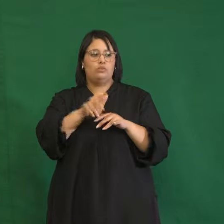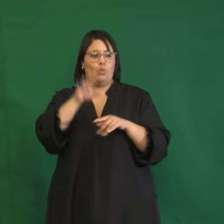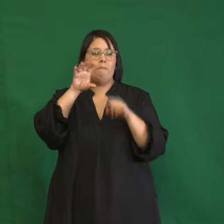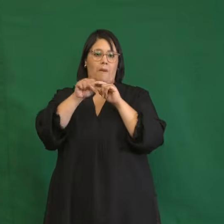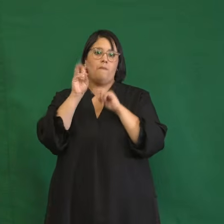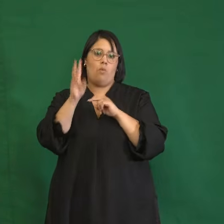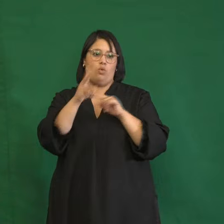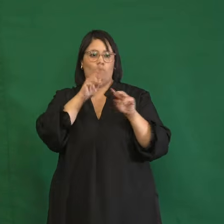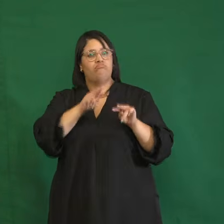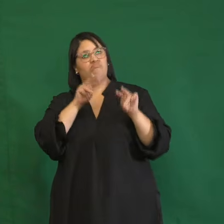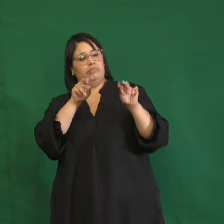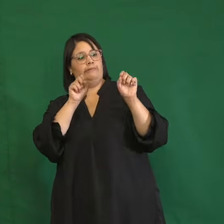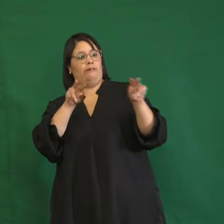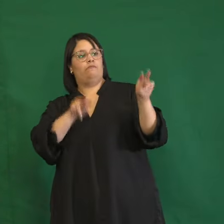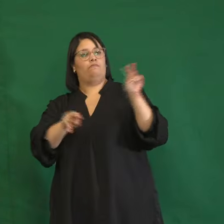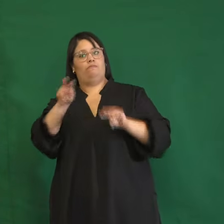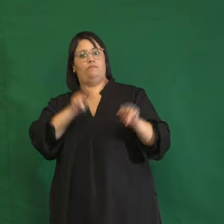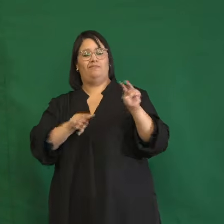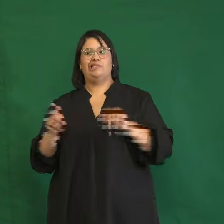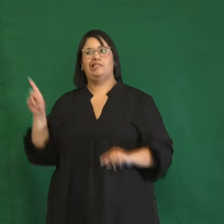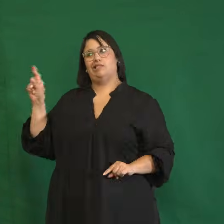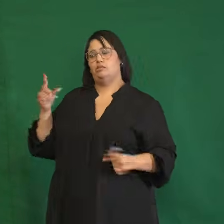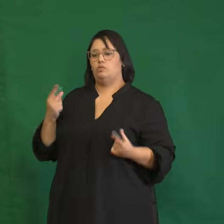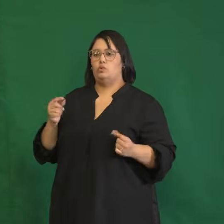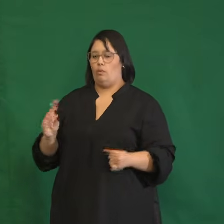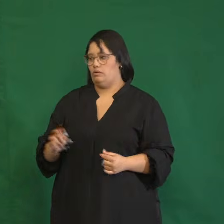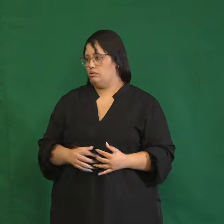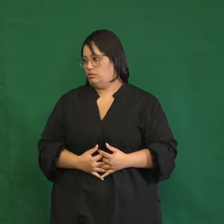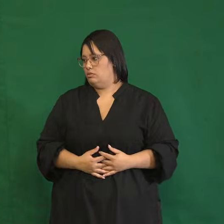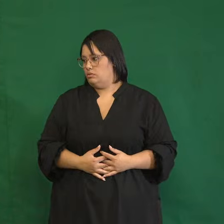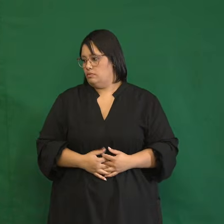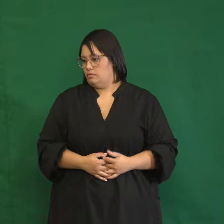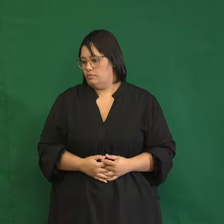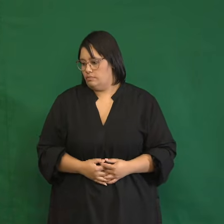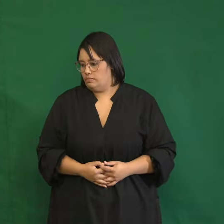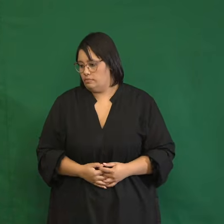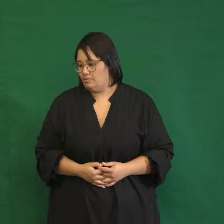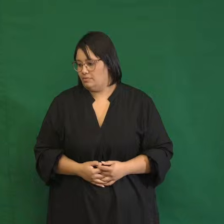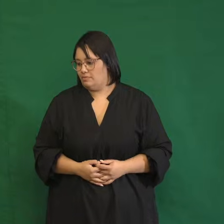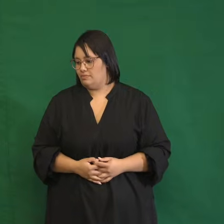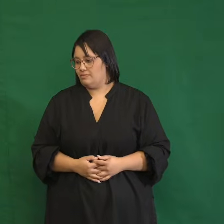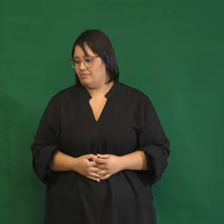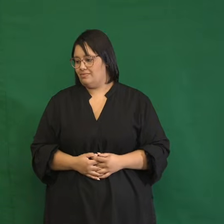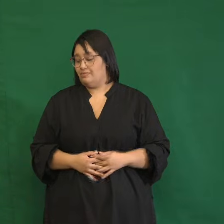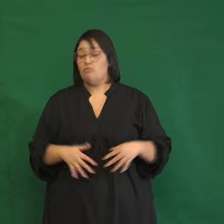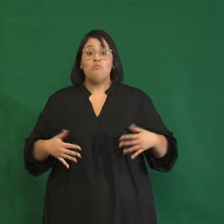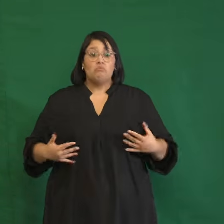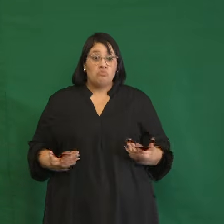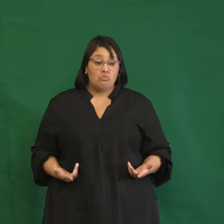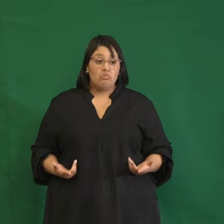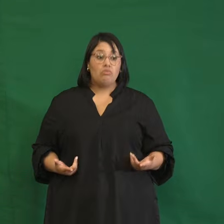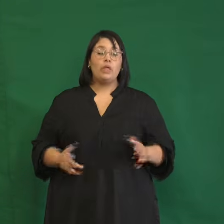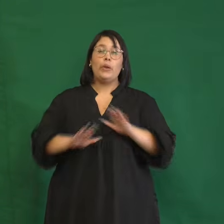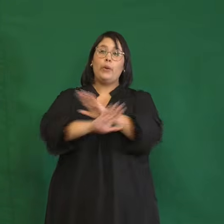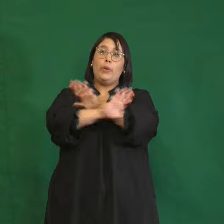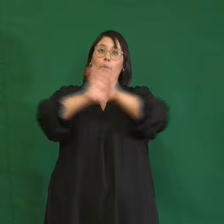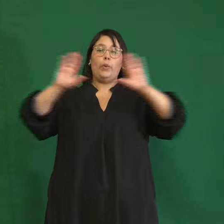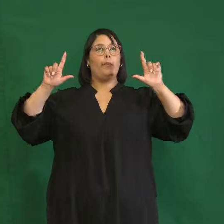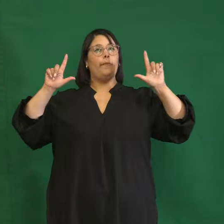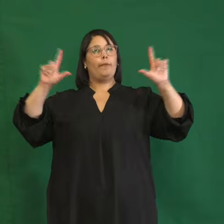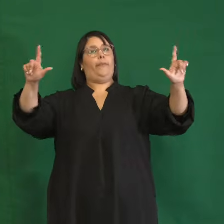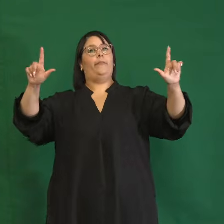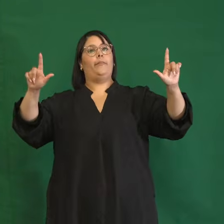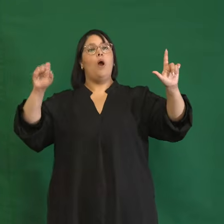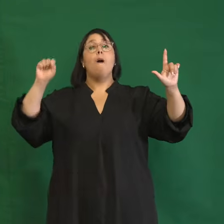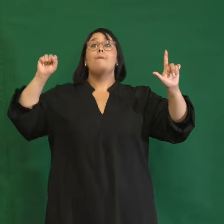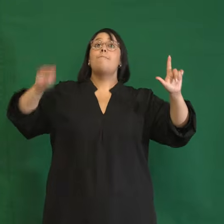it, and you can have a look at what they include. And now here we have the blank canvas that could be filled with